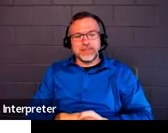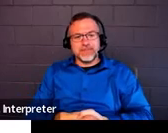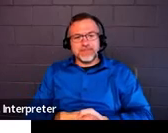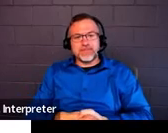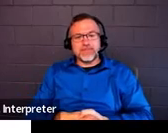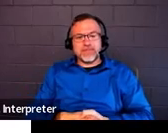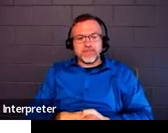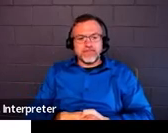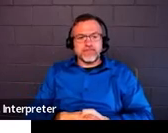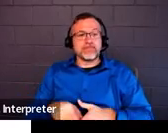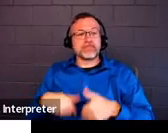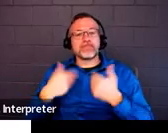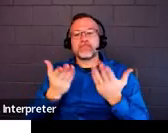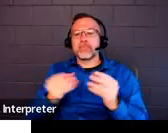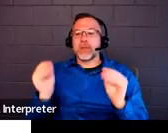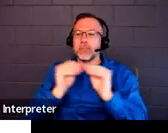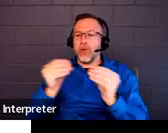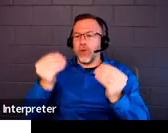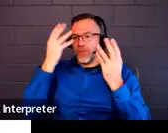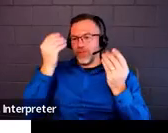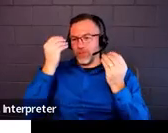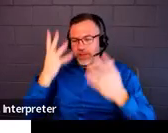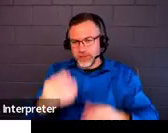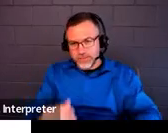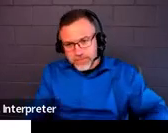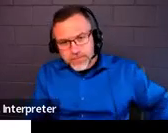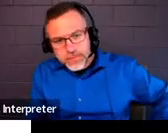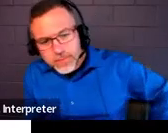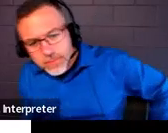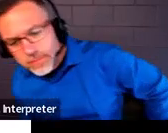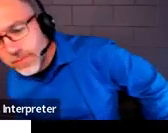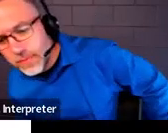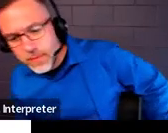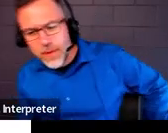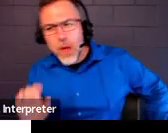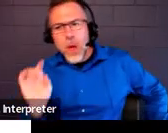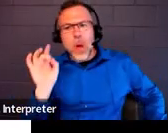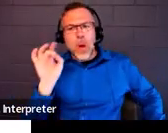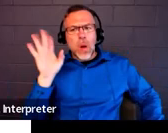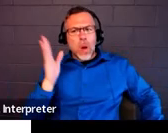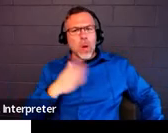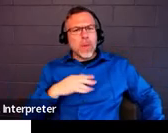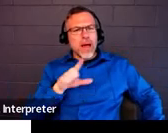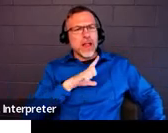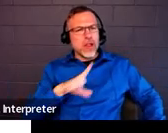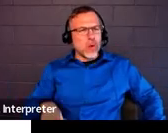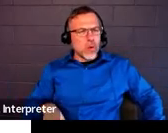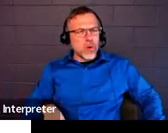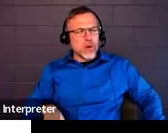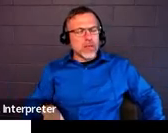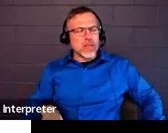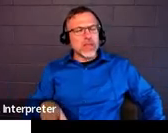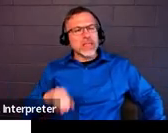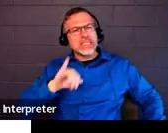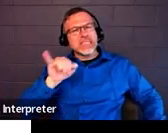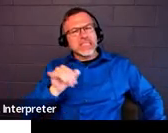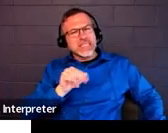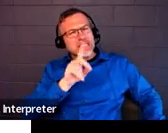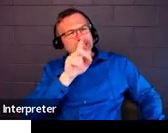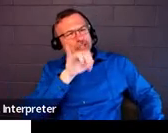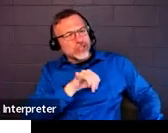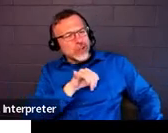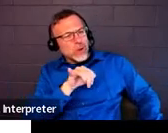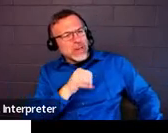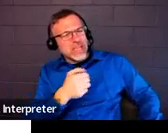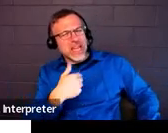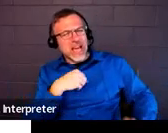So here's some more information. And actually, oh my Lord, Jody, I put the other slides in